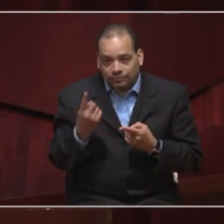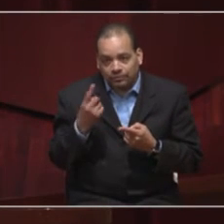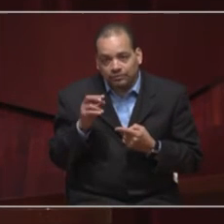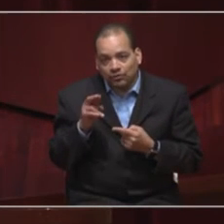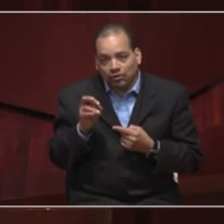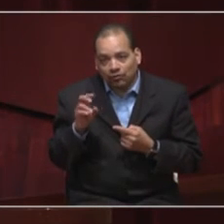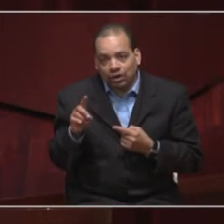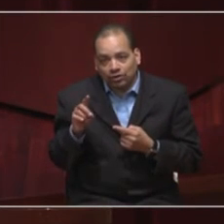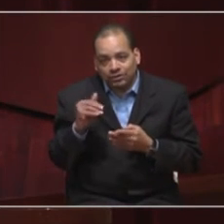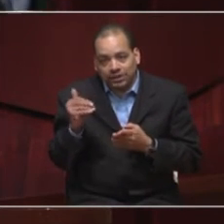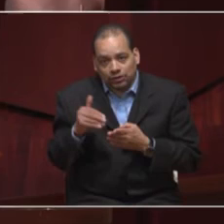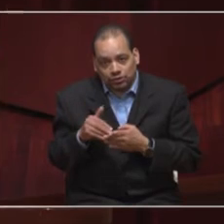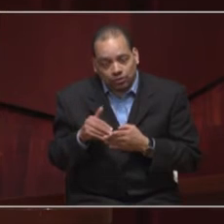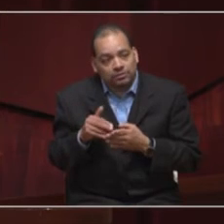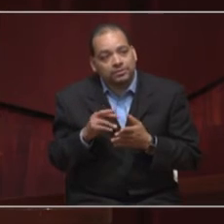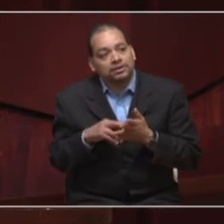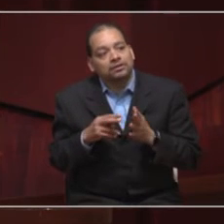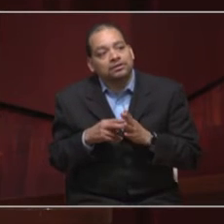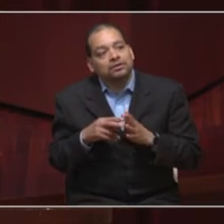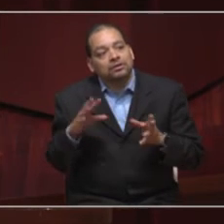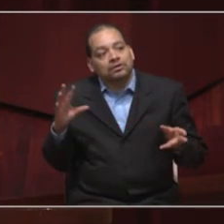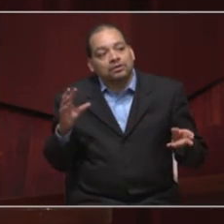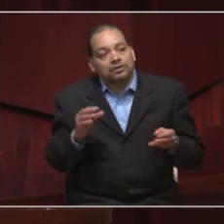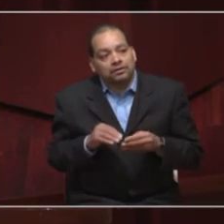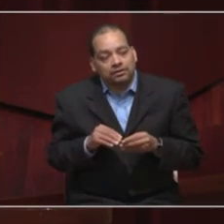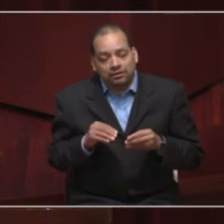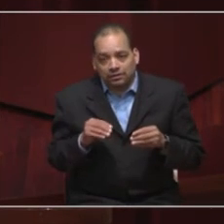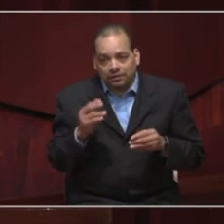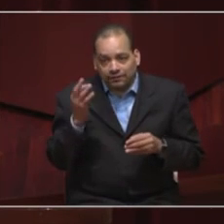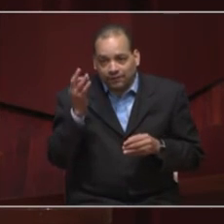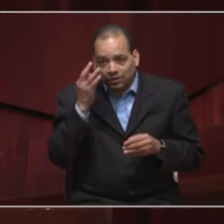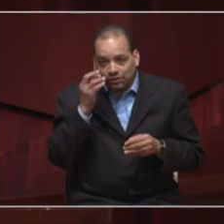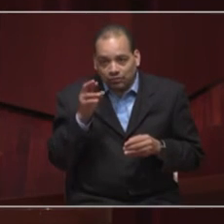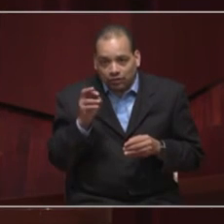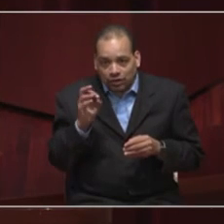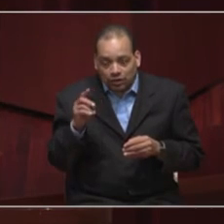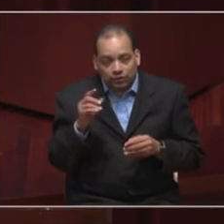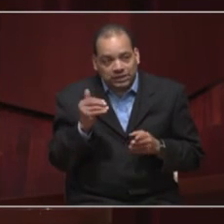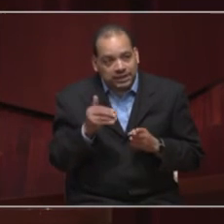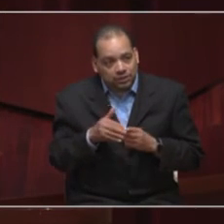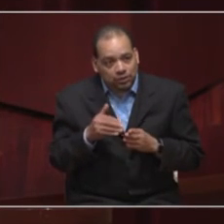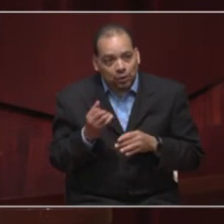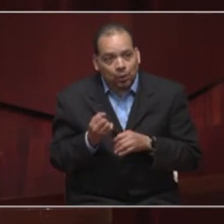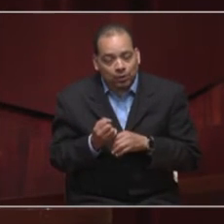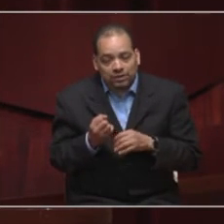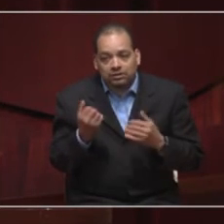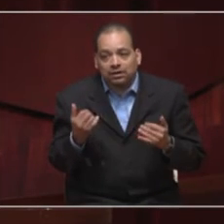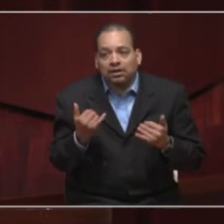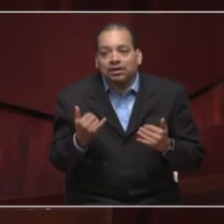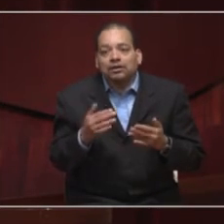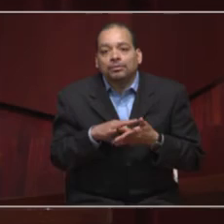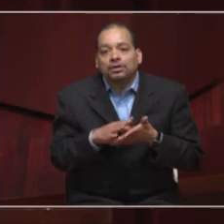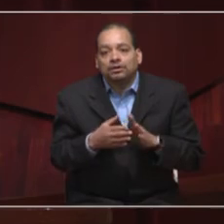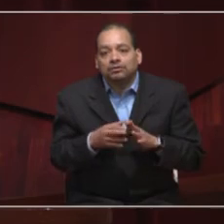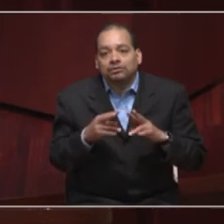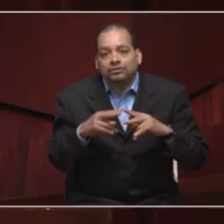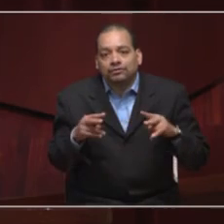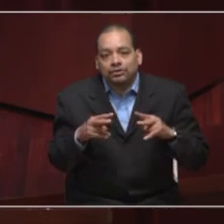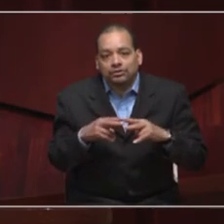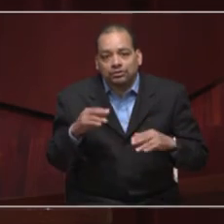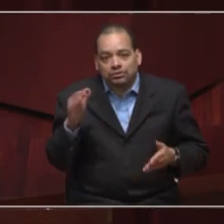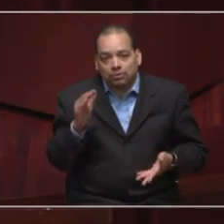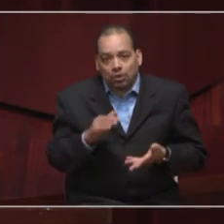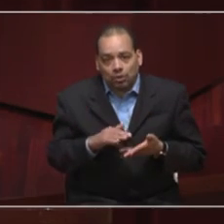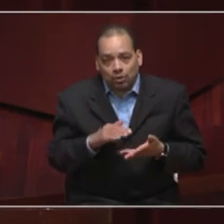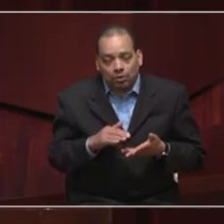center. So the overall universe of all your federal record center holdings now becomes a very small set of things